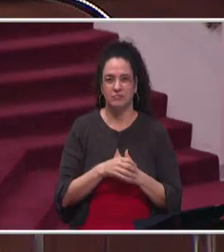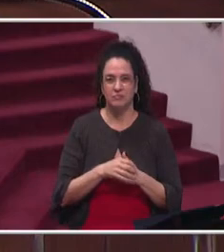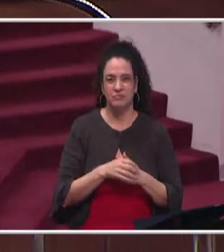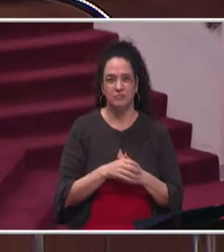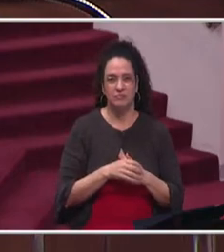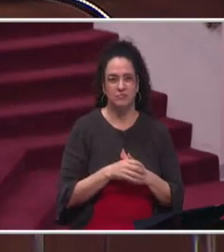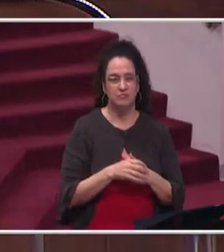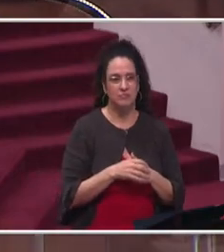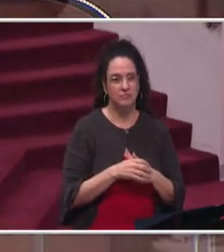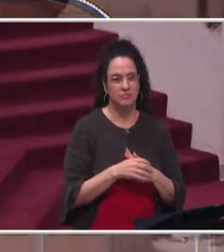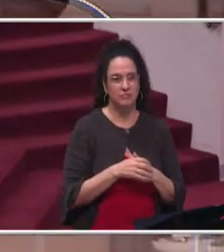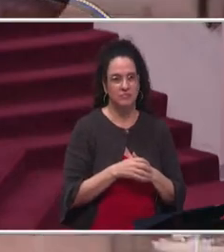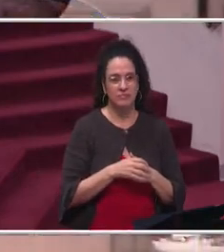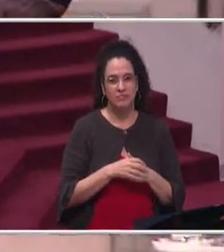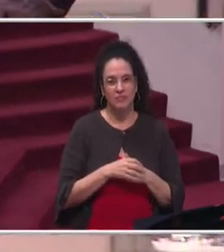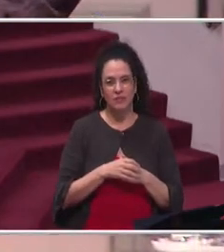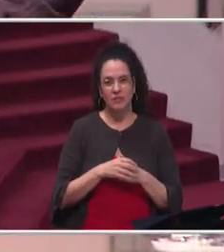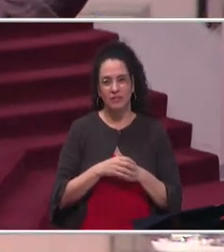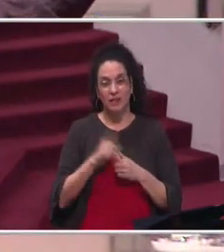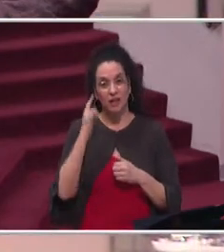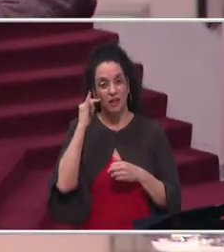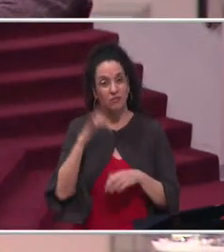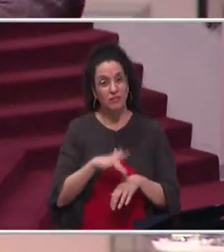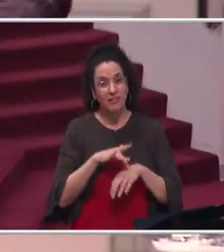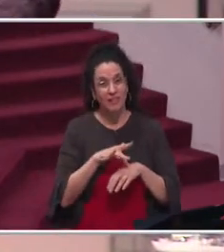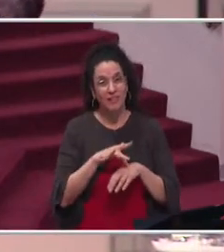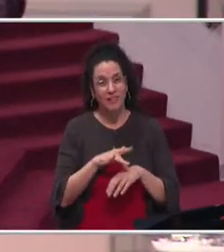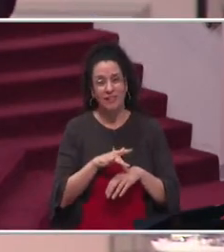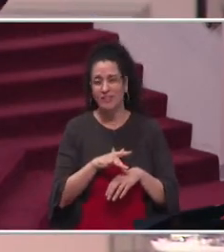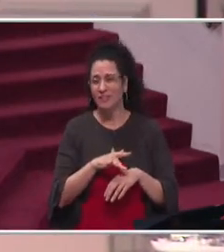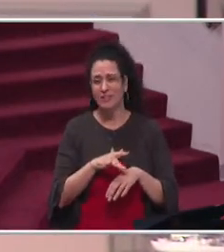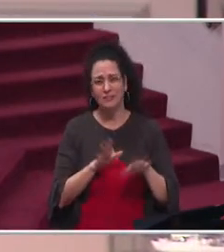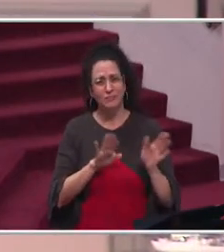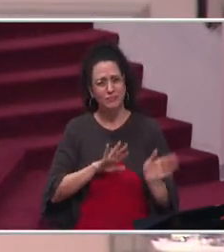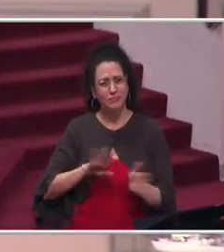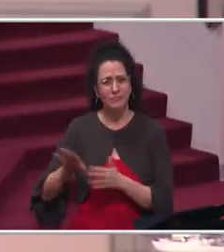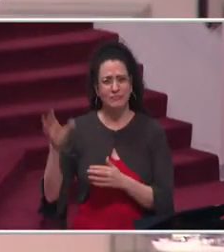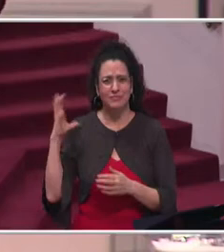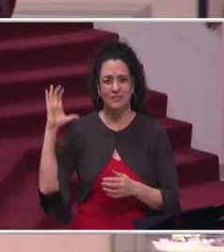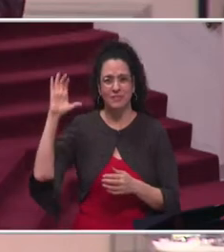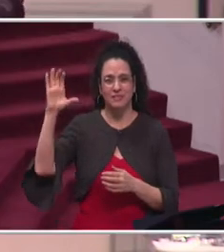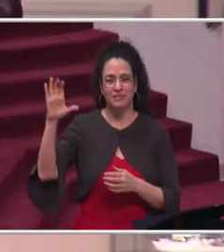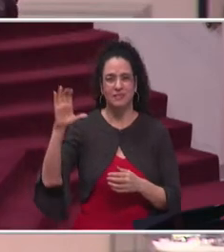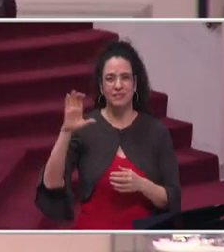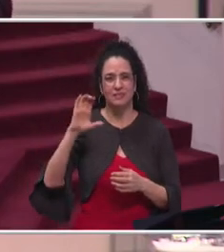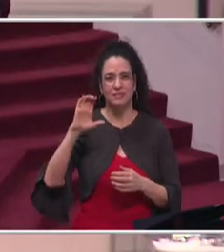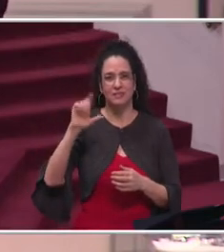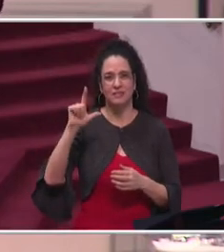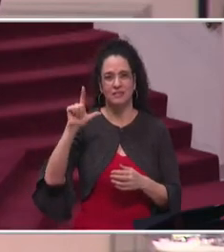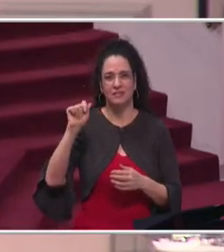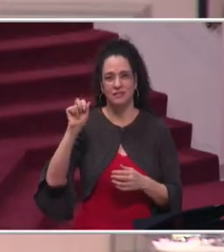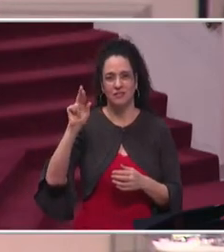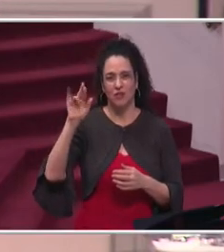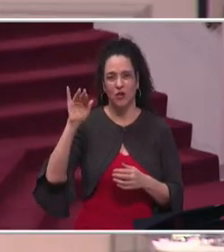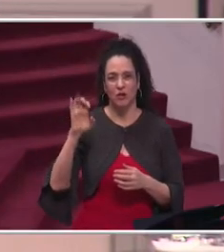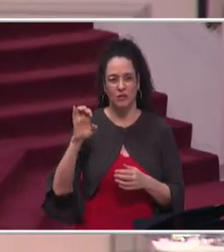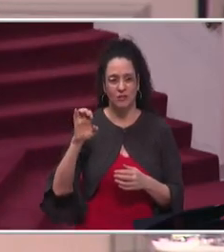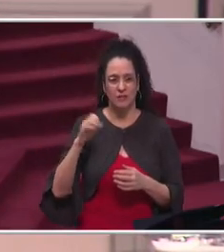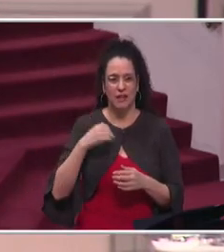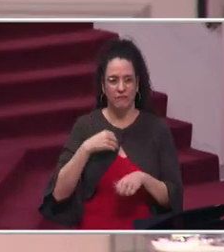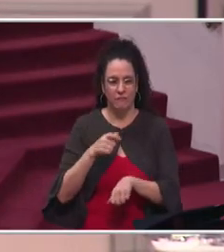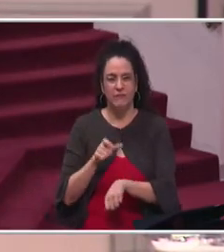God so that you can rest. Clarice wears one of these, what you call that thing you wear on your arm, a